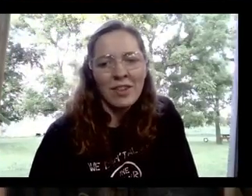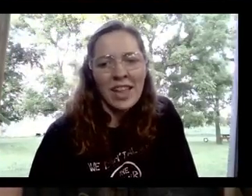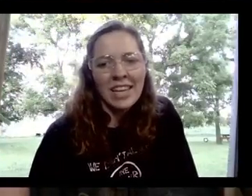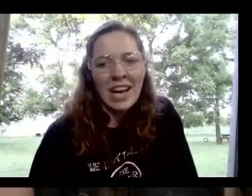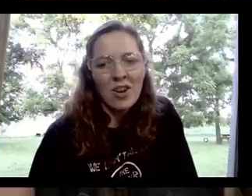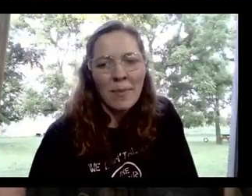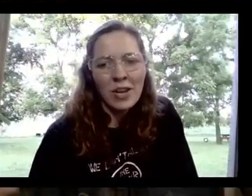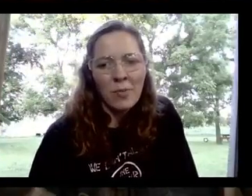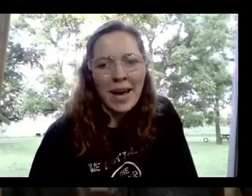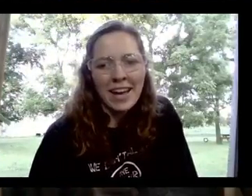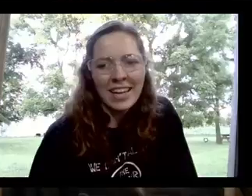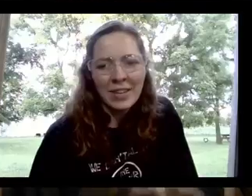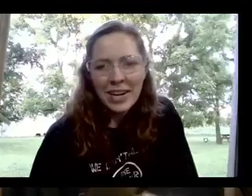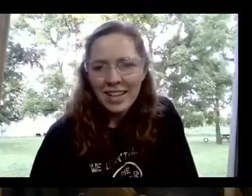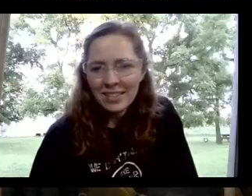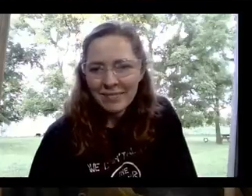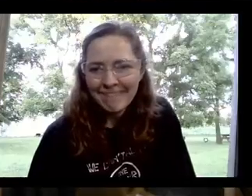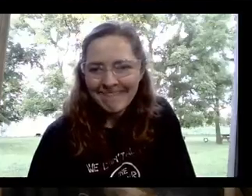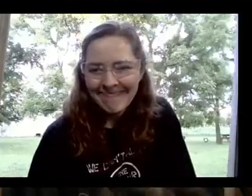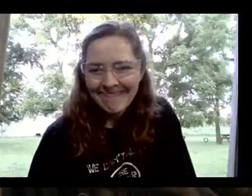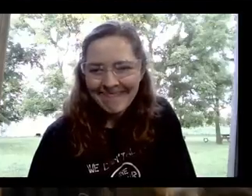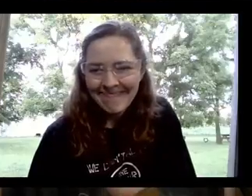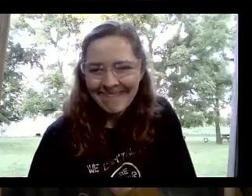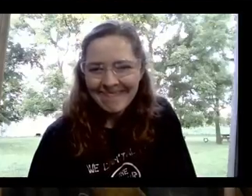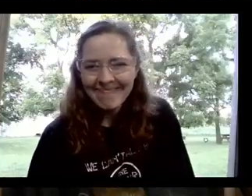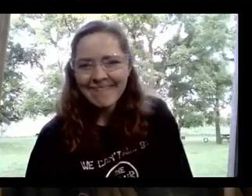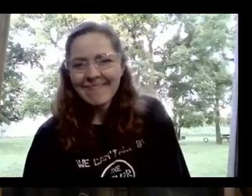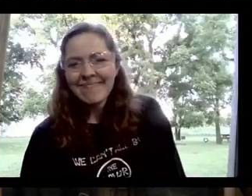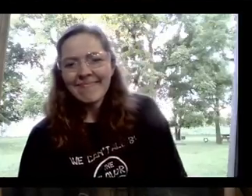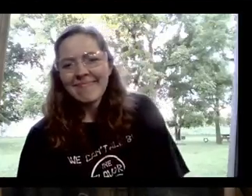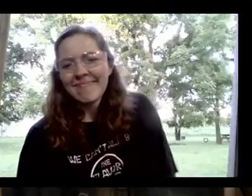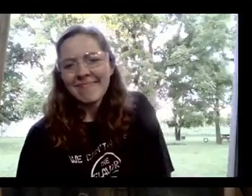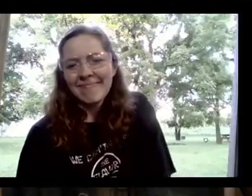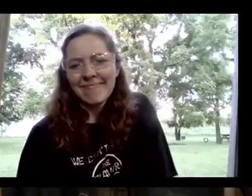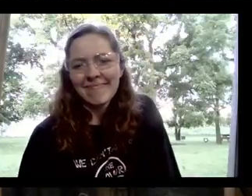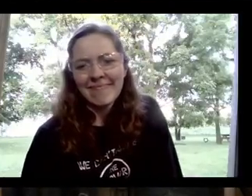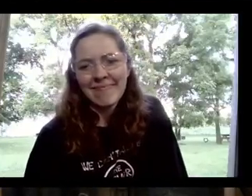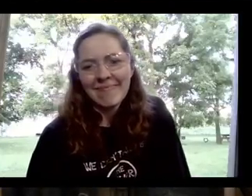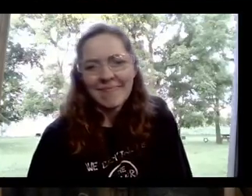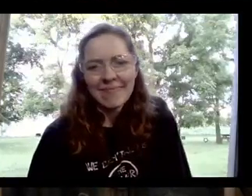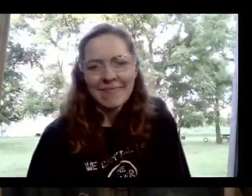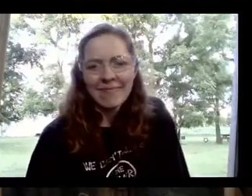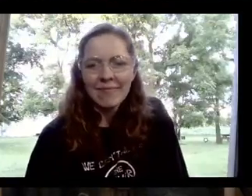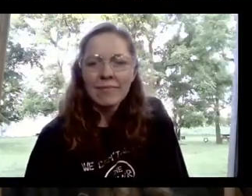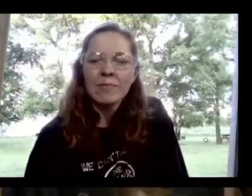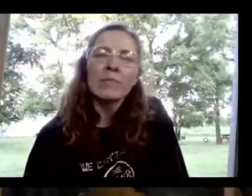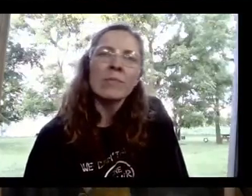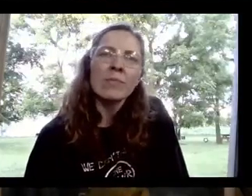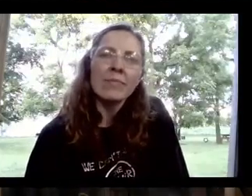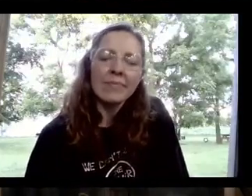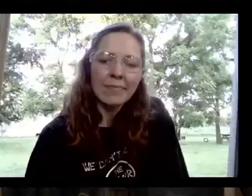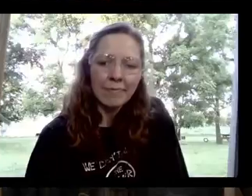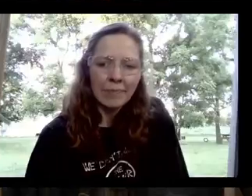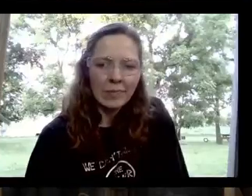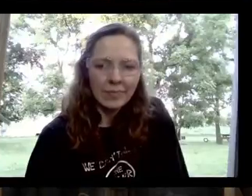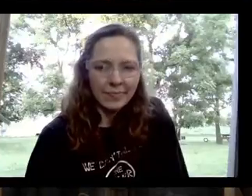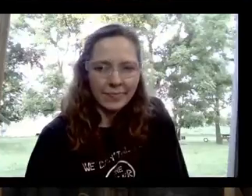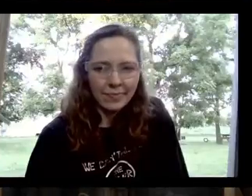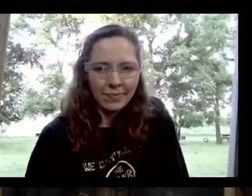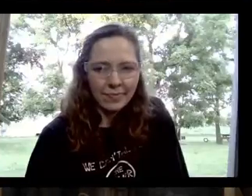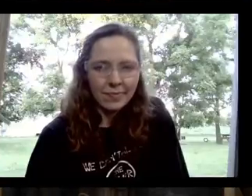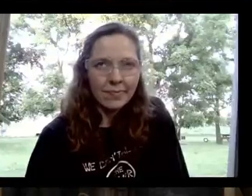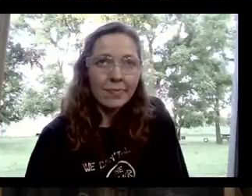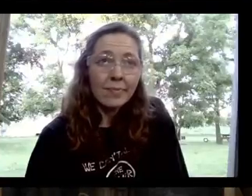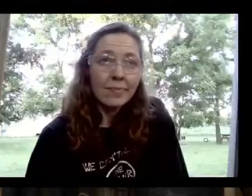write all of that down on my notepad, LOL. Good. So I just put in the anvil, I put